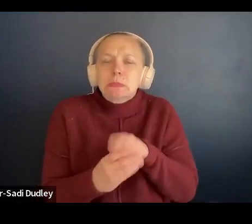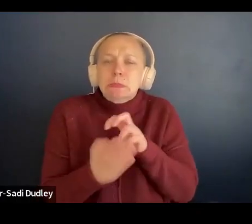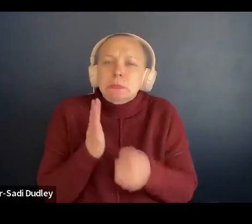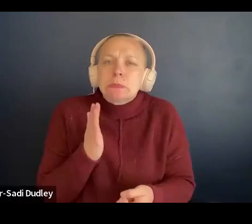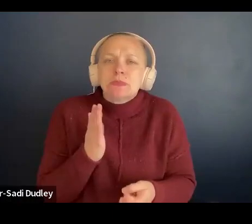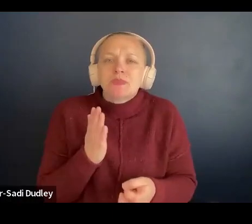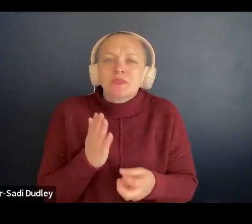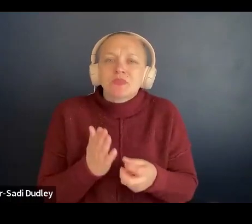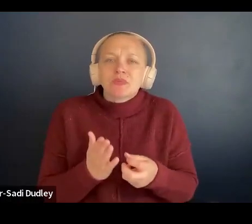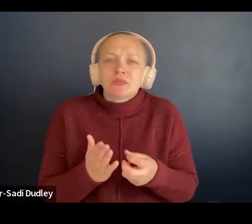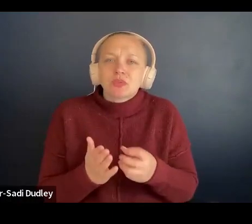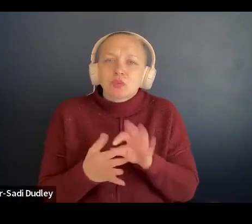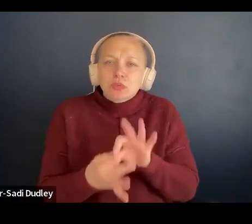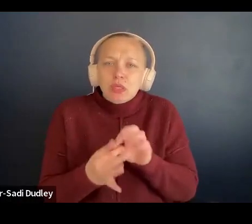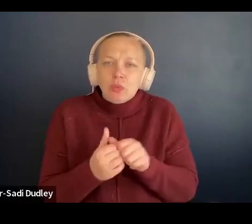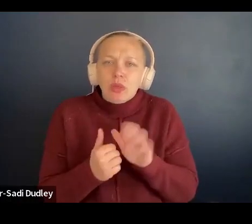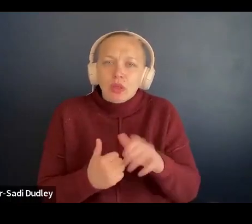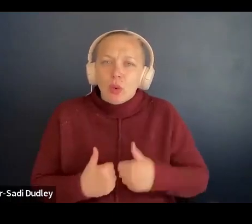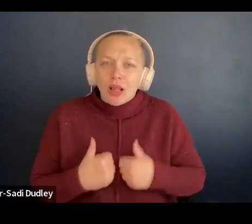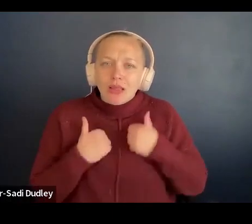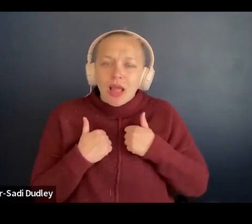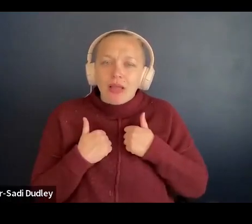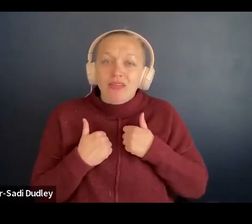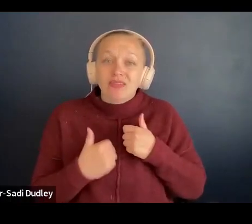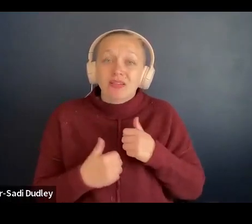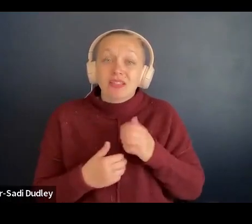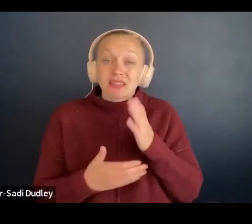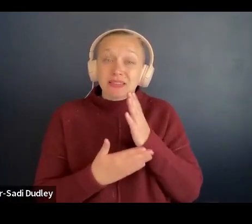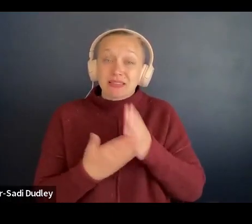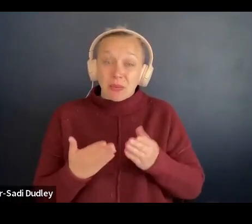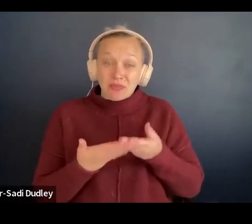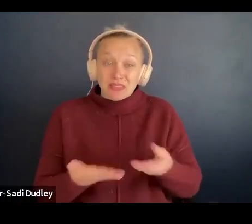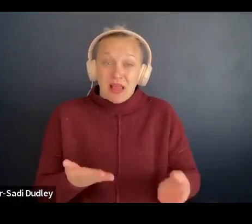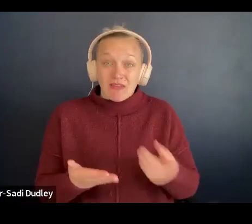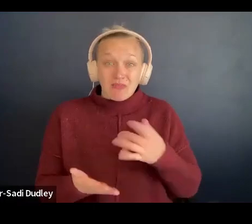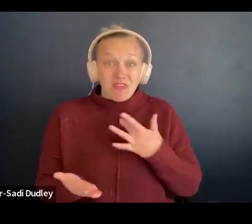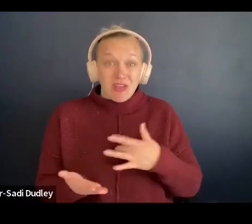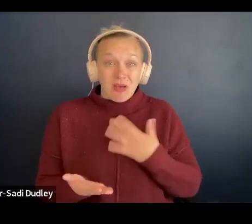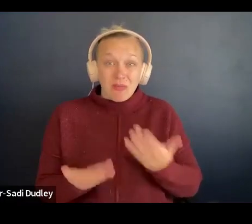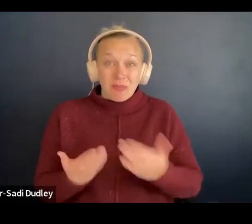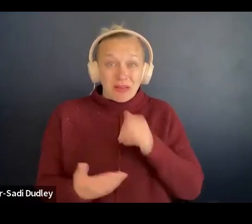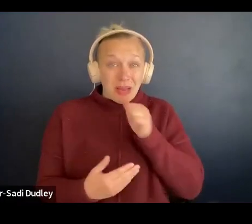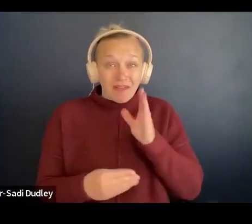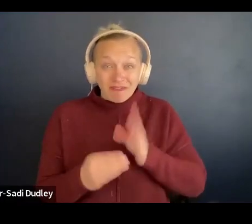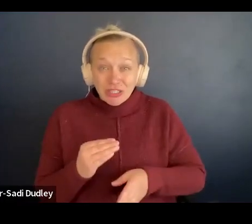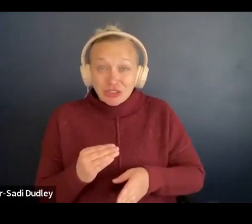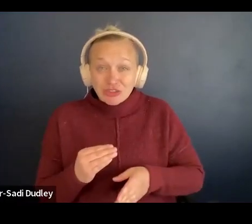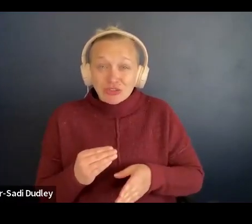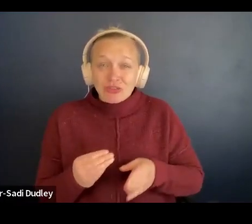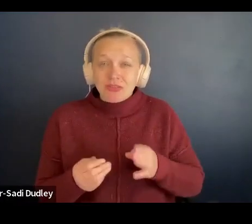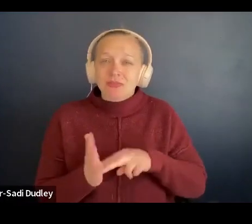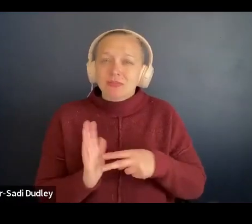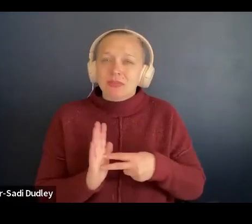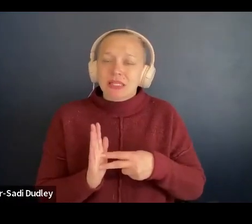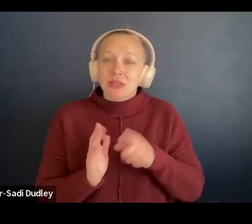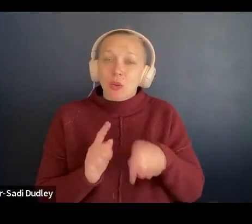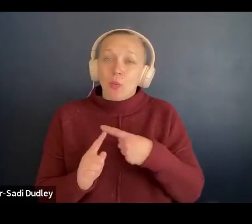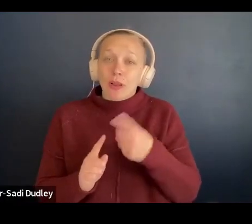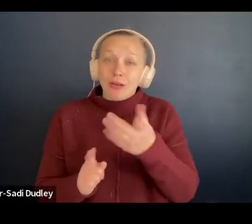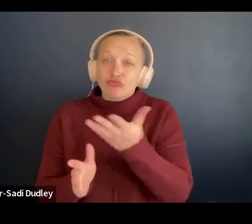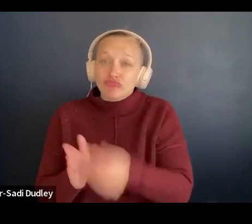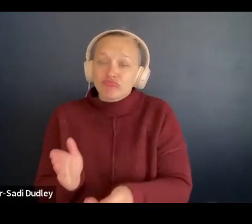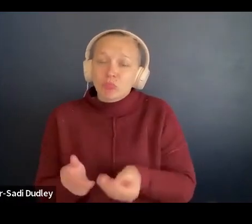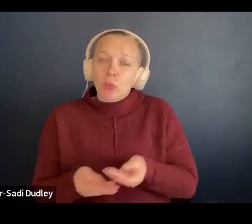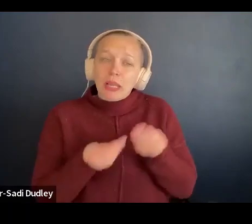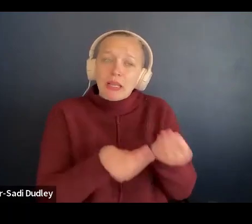person to engage with their life, address unfinished business, and leave behind something that helps loved ones continue to connect with them long after their death. It